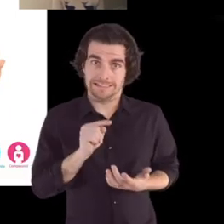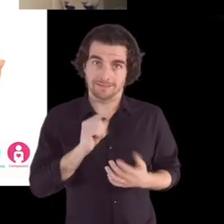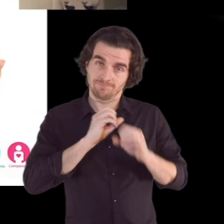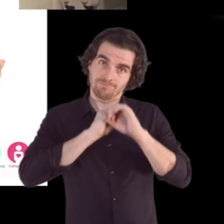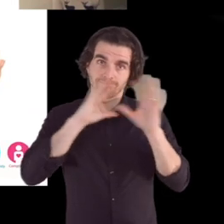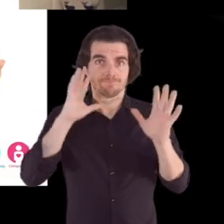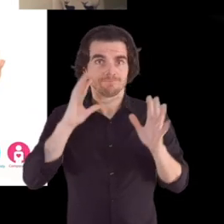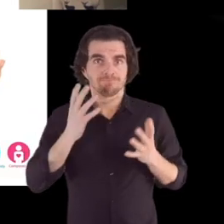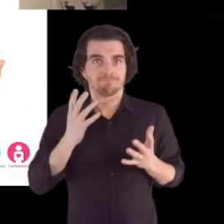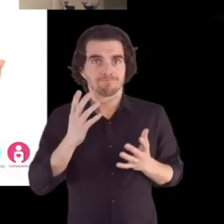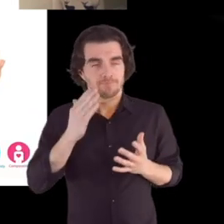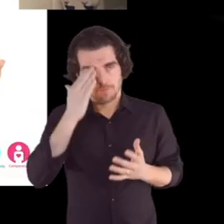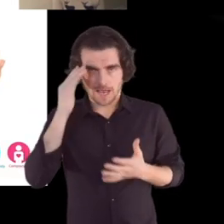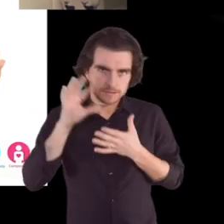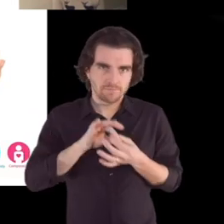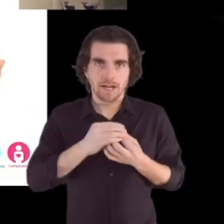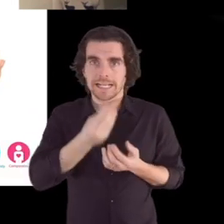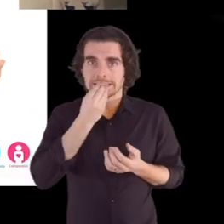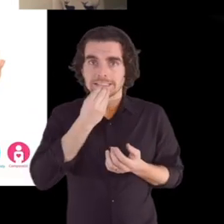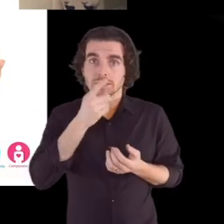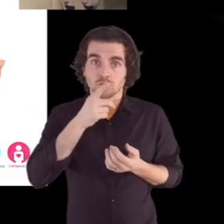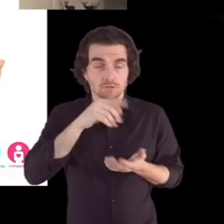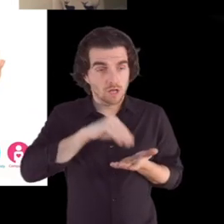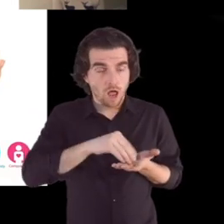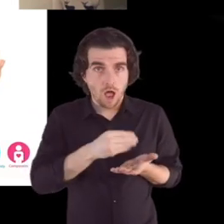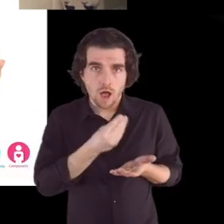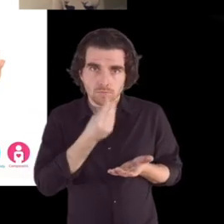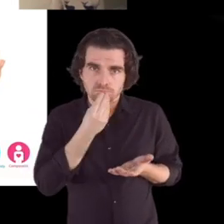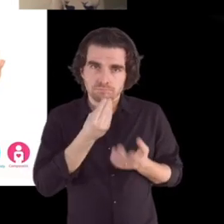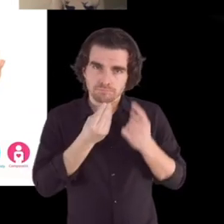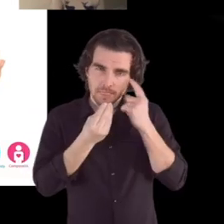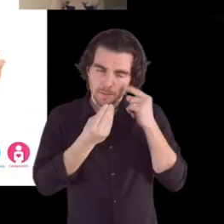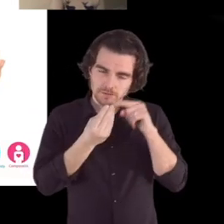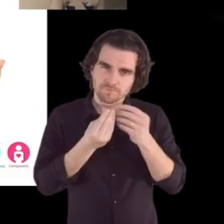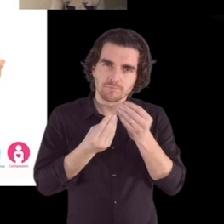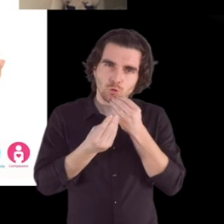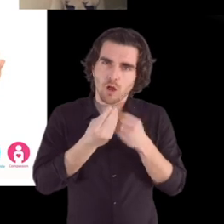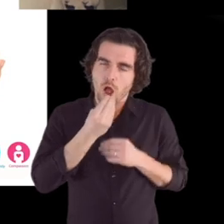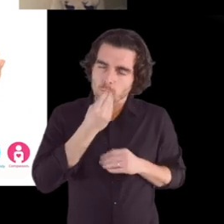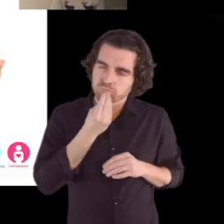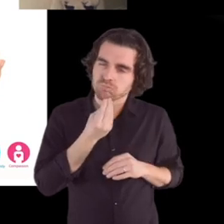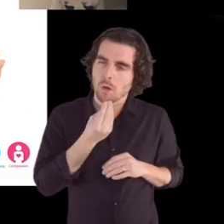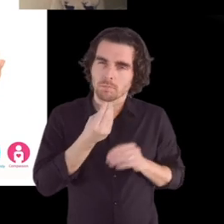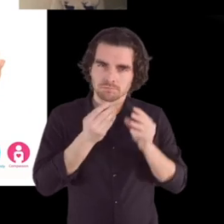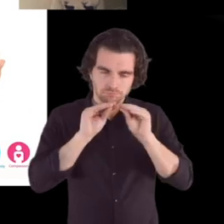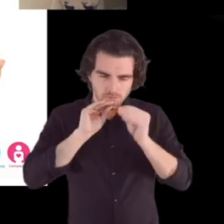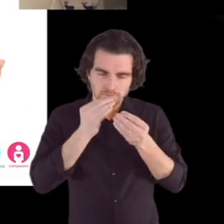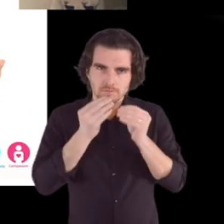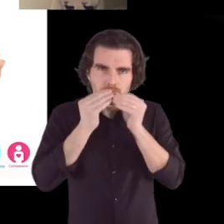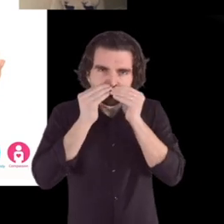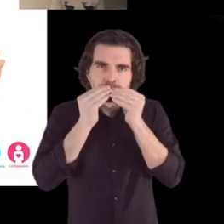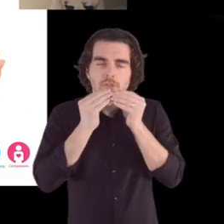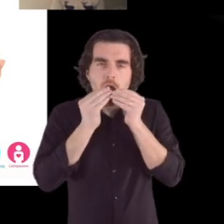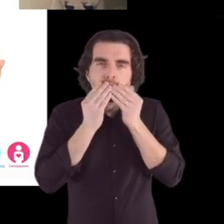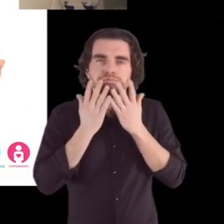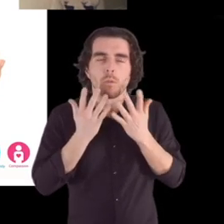can be really simple. So, but the idea of like mindful eating. So when you're going to actually eat something, feeling the taste of the food, the texture,